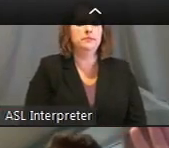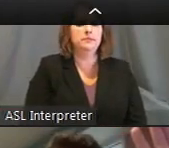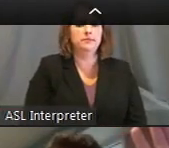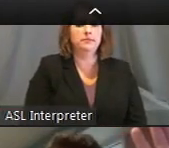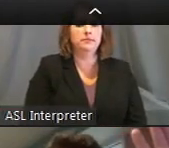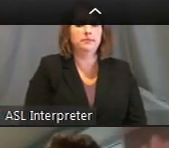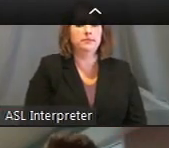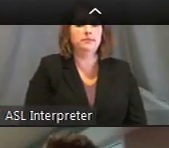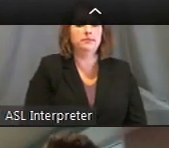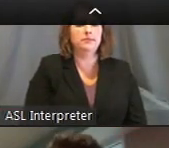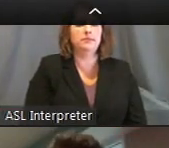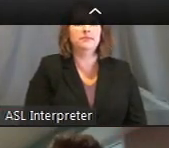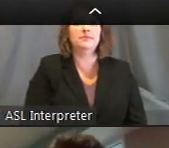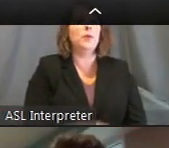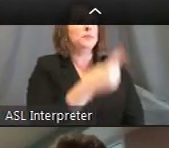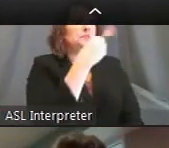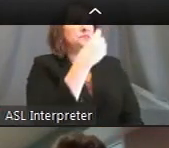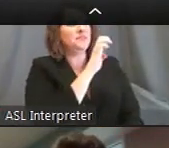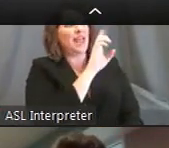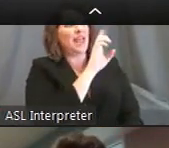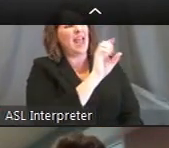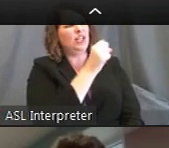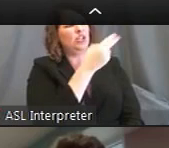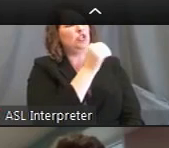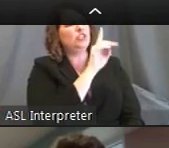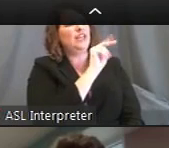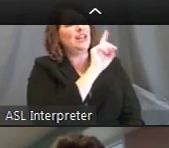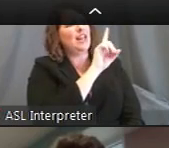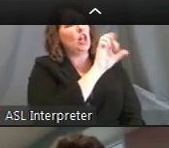Ann Schindler, First Coast News.